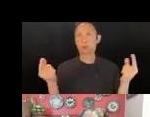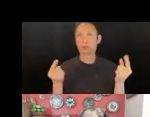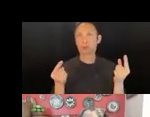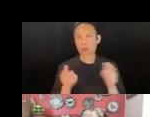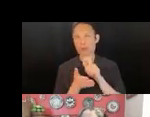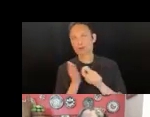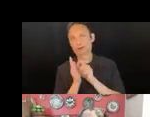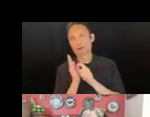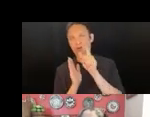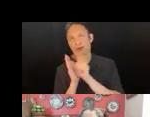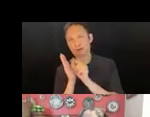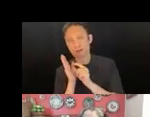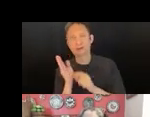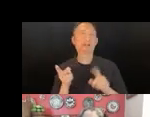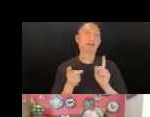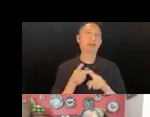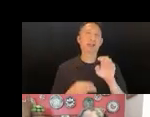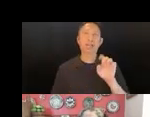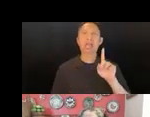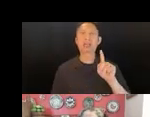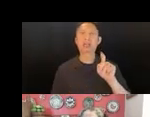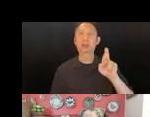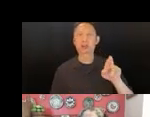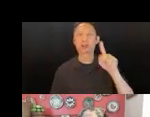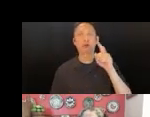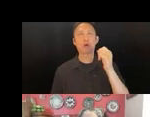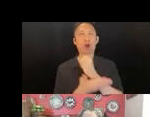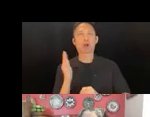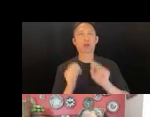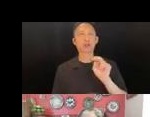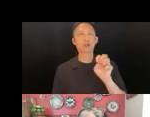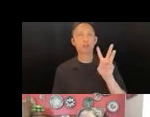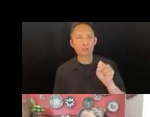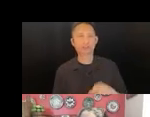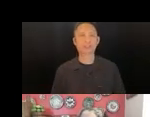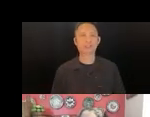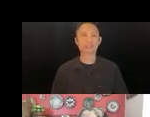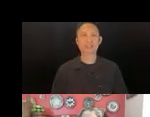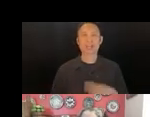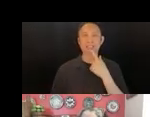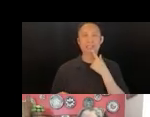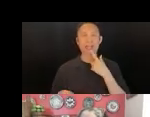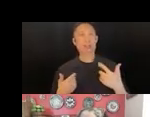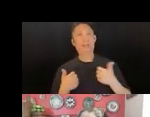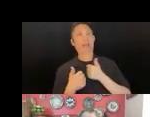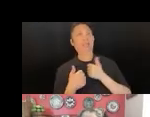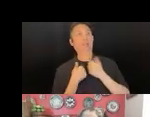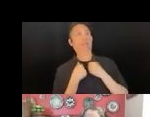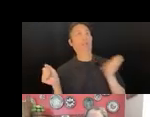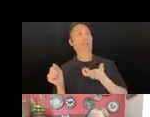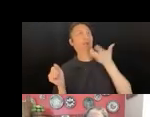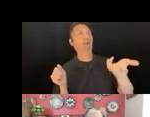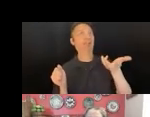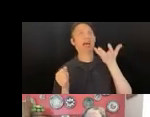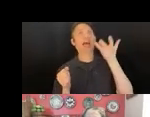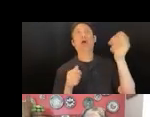was the editor of Art News for many years. I know this says about me, and I wrote putting yourself out there. So they sell Art News